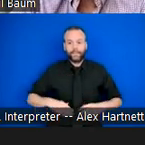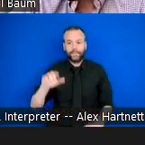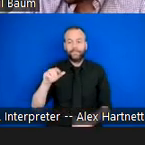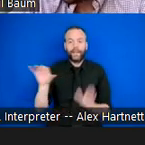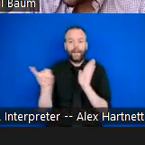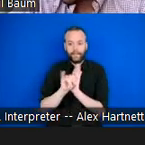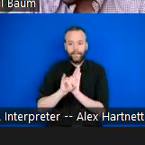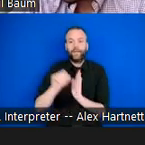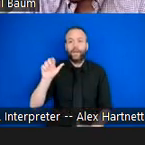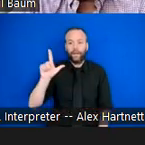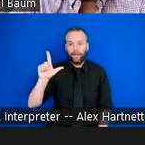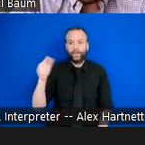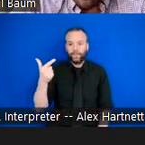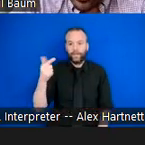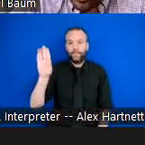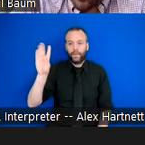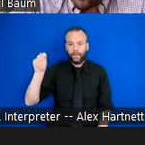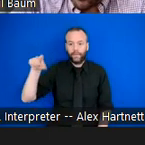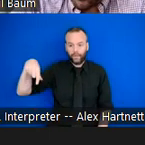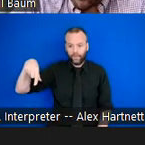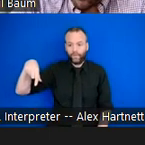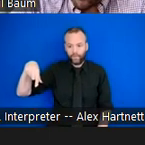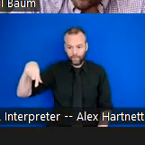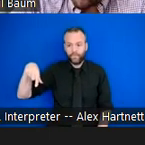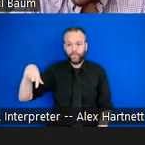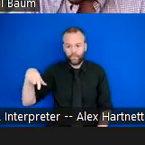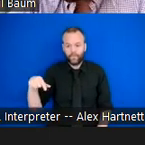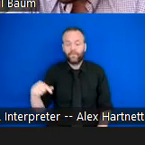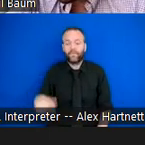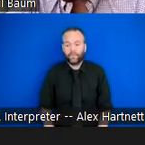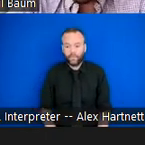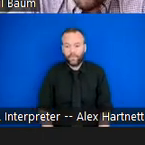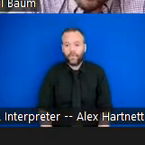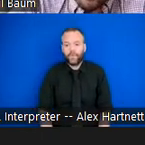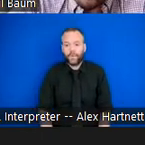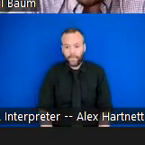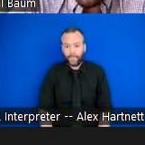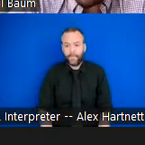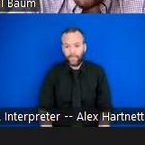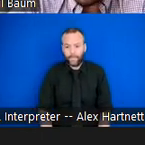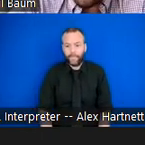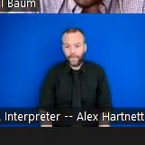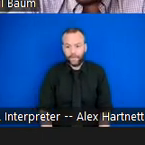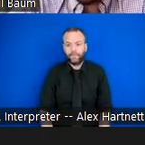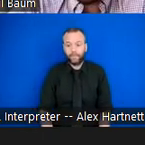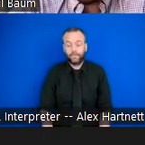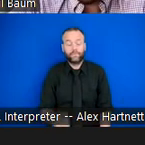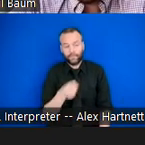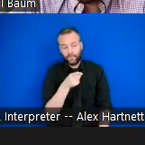they had supportive counselors, I noticed a big shift. The counselors would call the crisis teams right away and say,